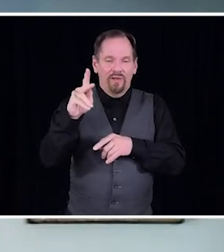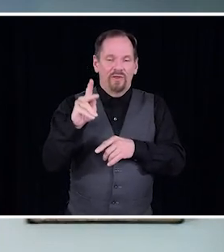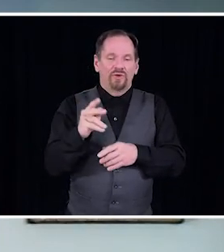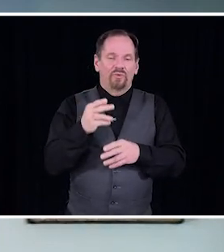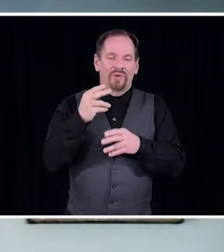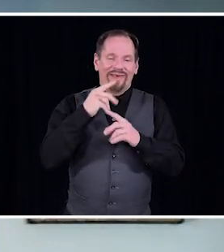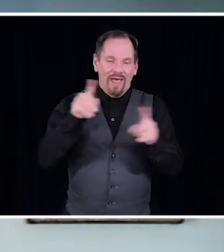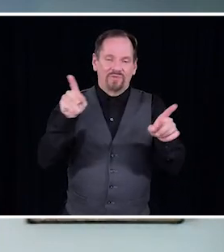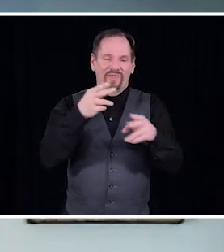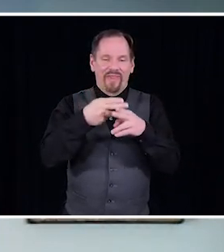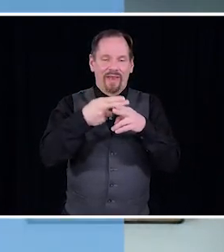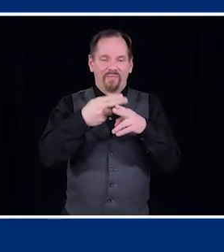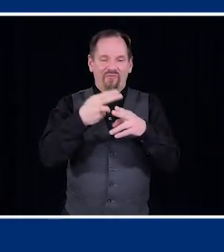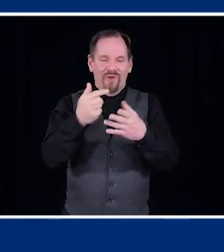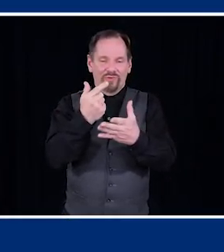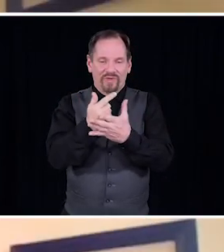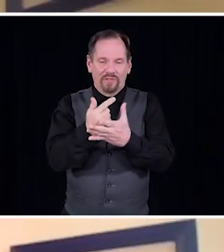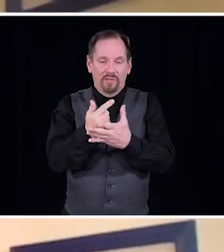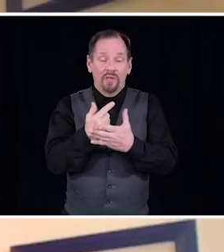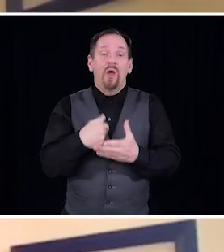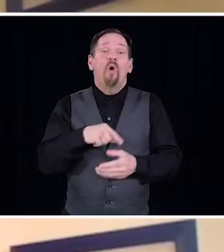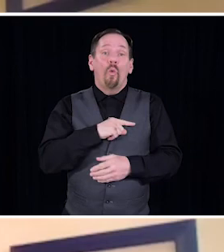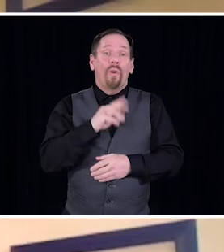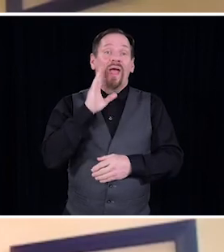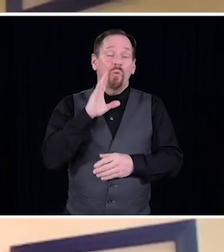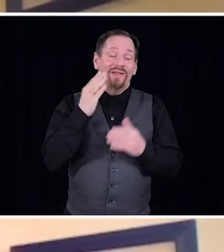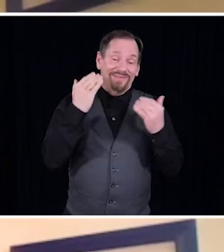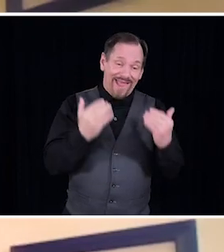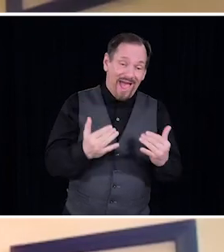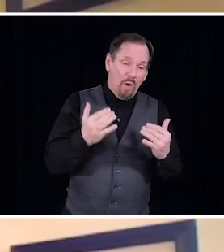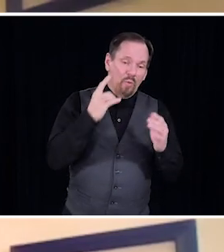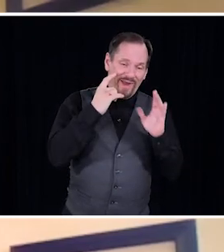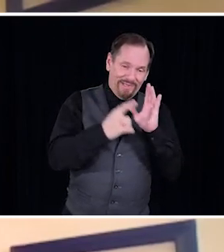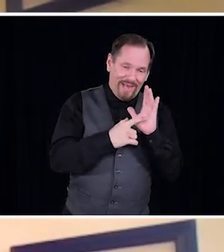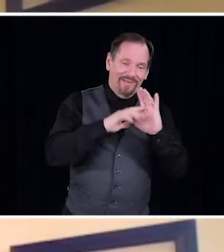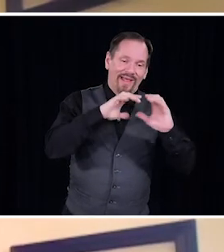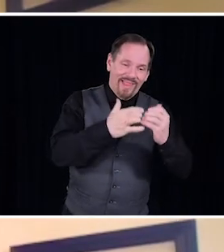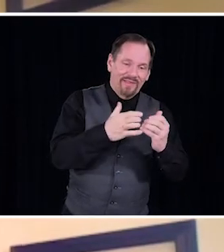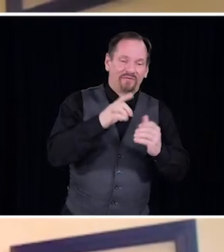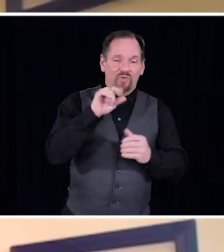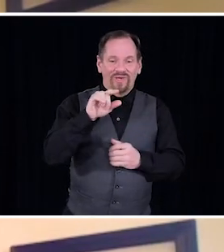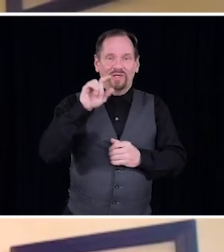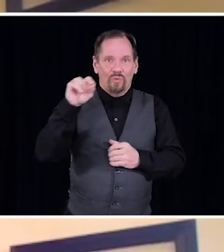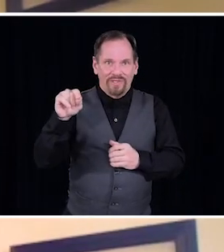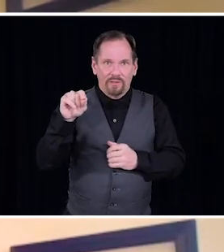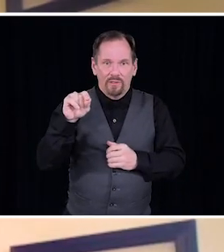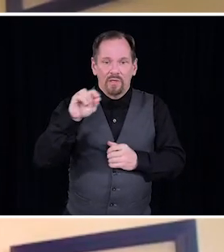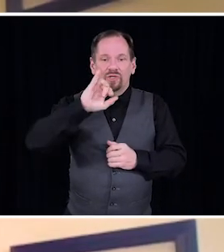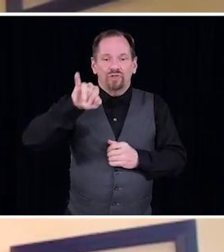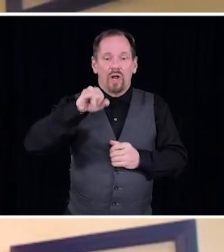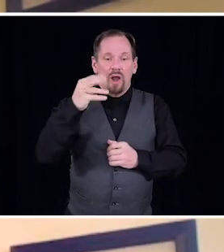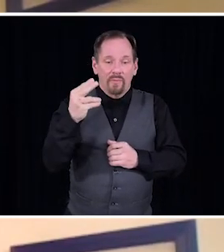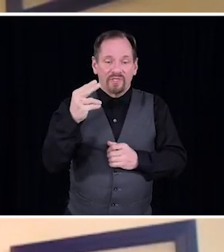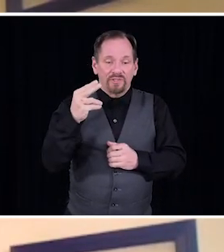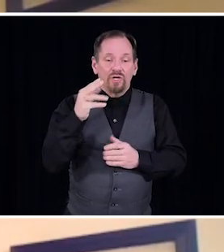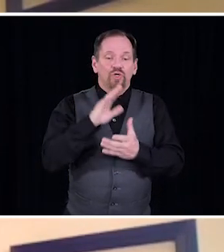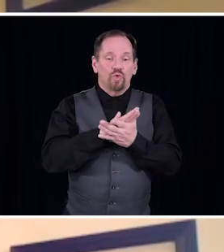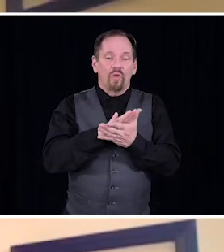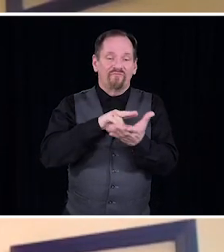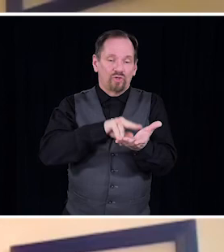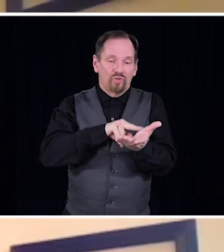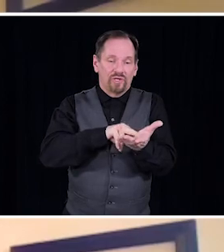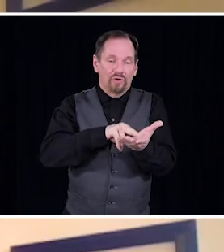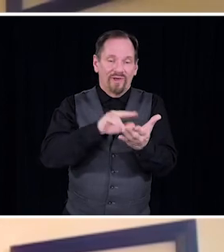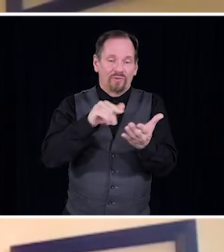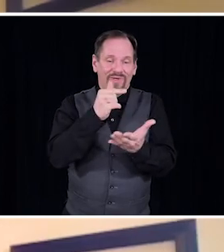name of our graduates. We will now recognize the class of 2020 Johns Hopkins School of Nursing graduates